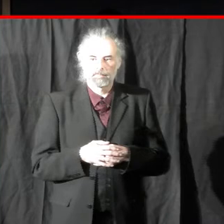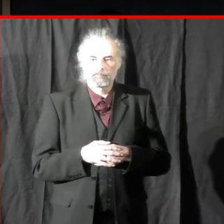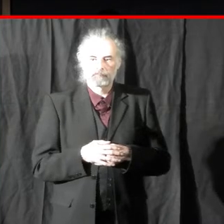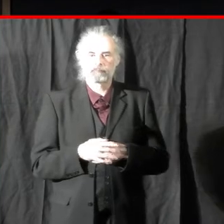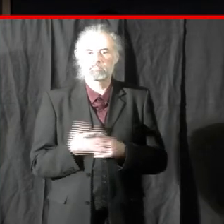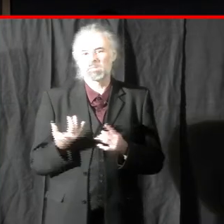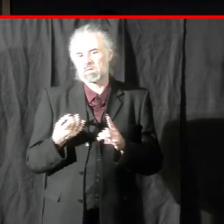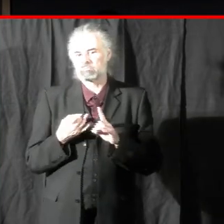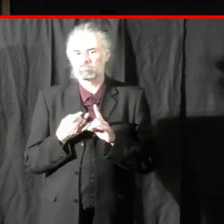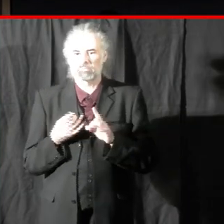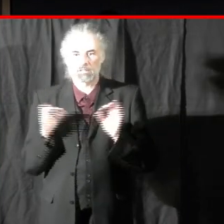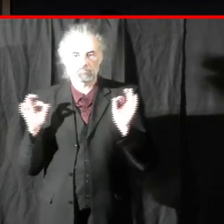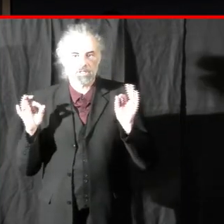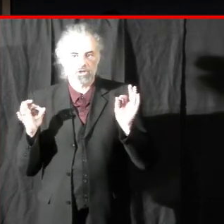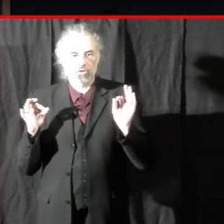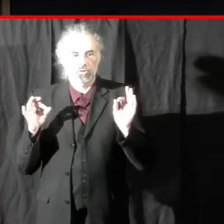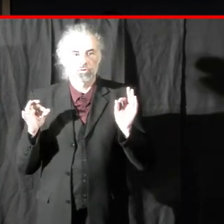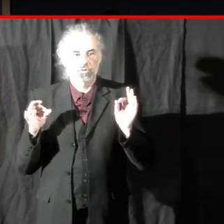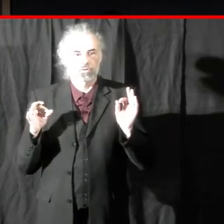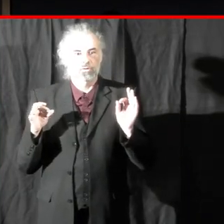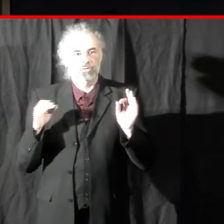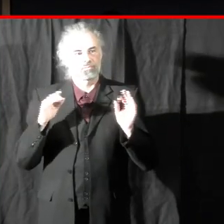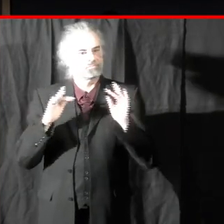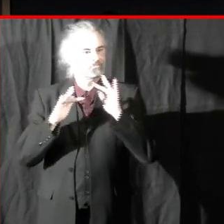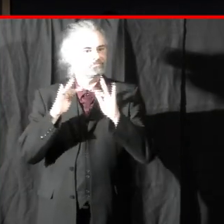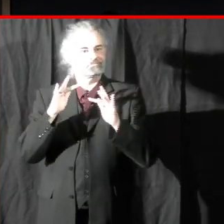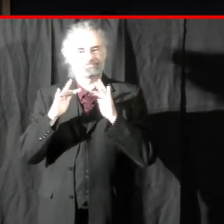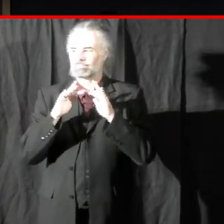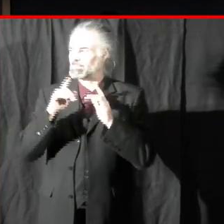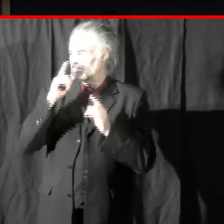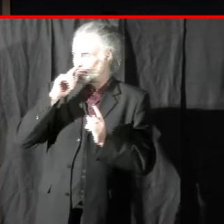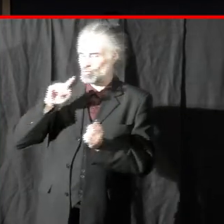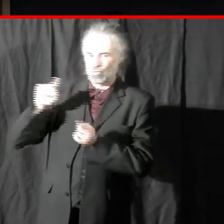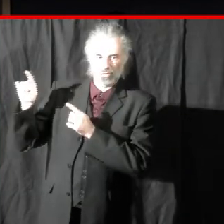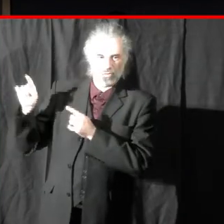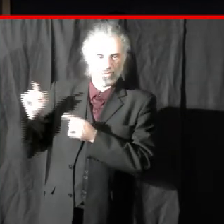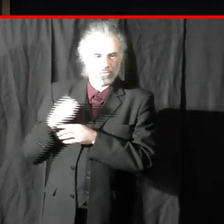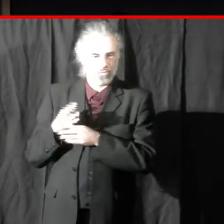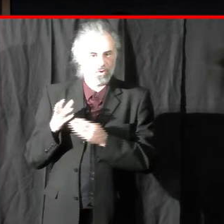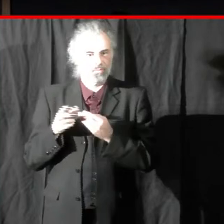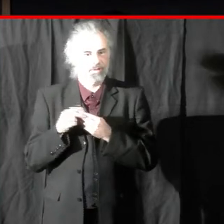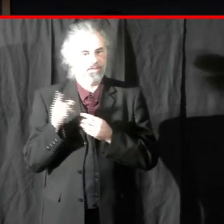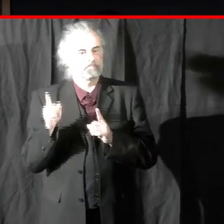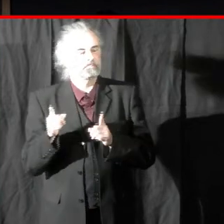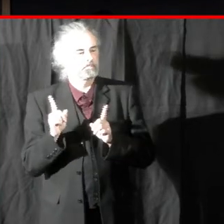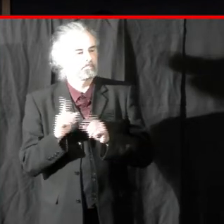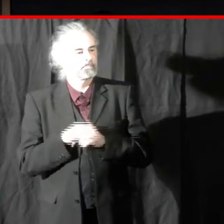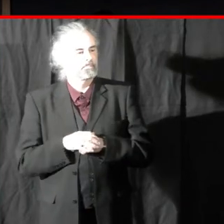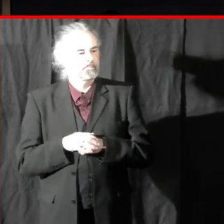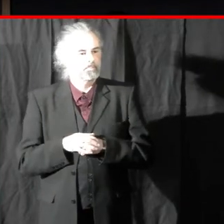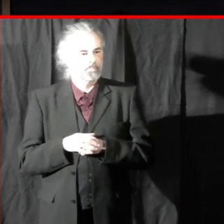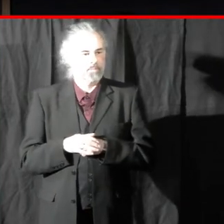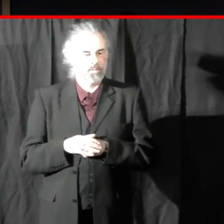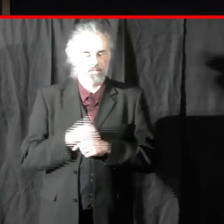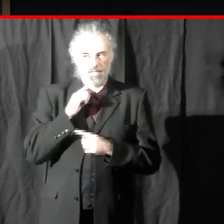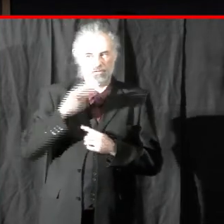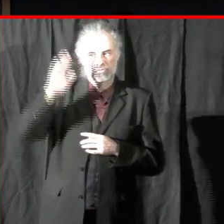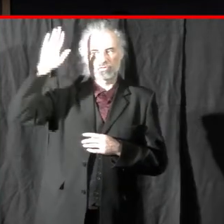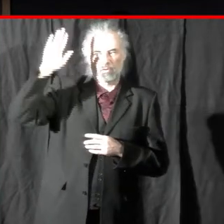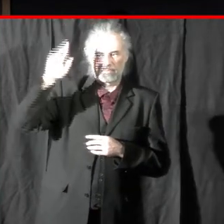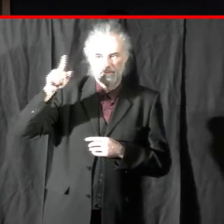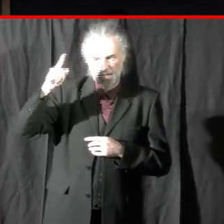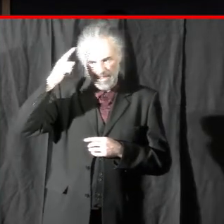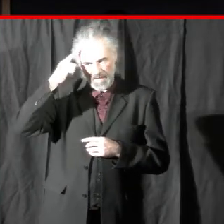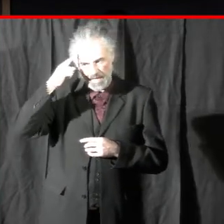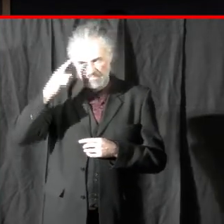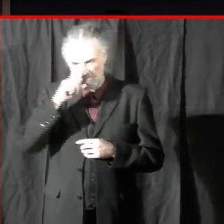particularly those that are online. I'm interested in seeing if we can work with those online. Calling out stop if you think we could do